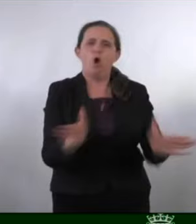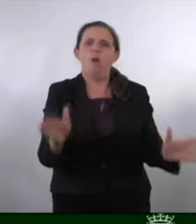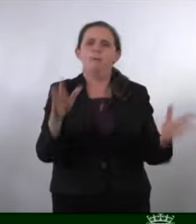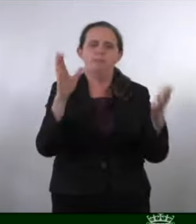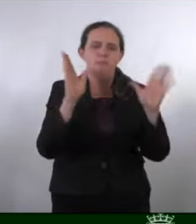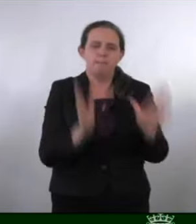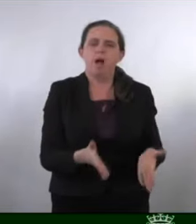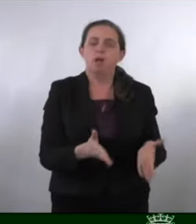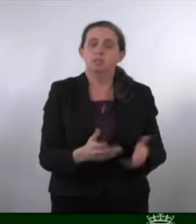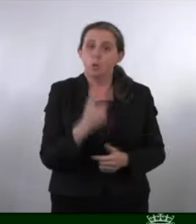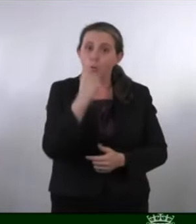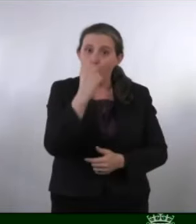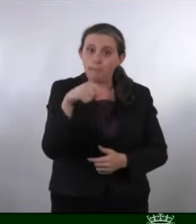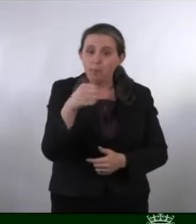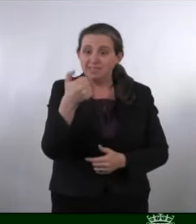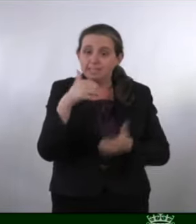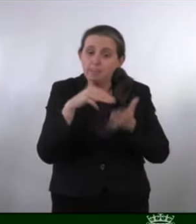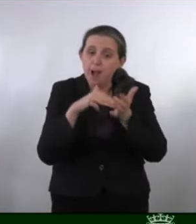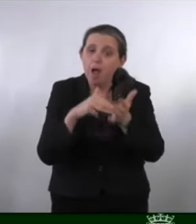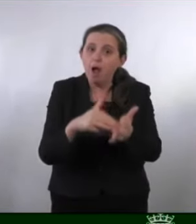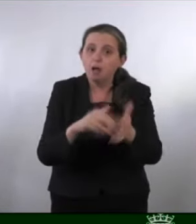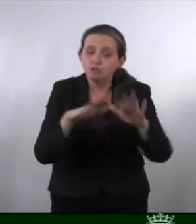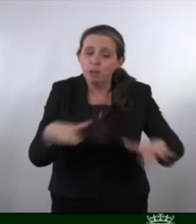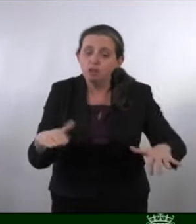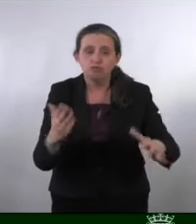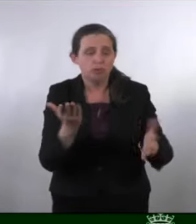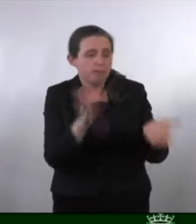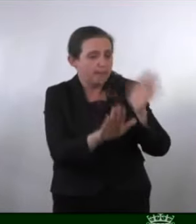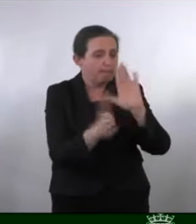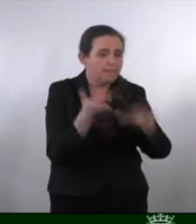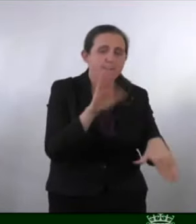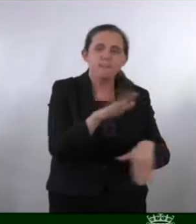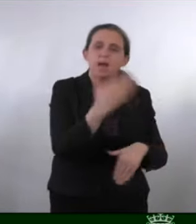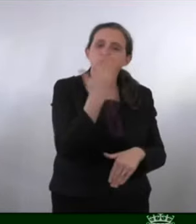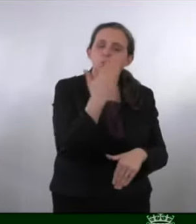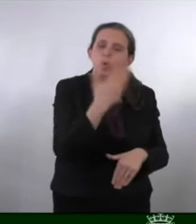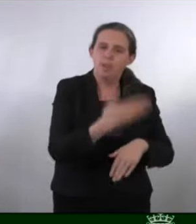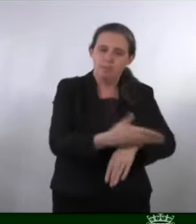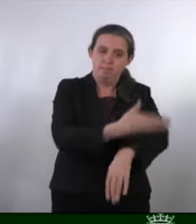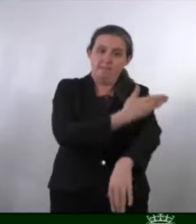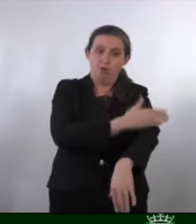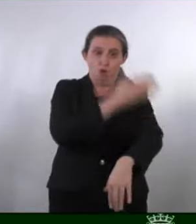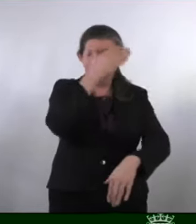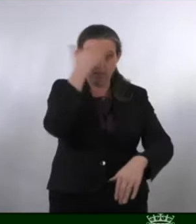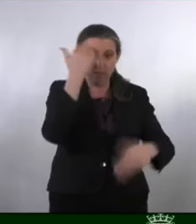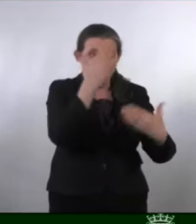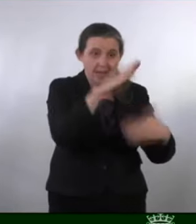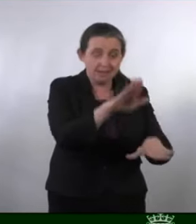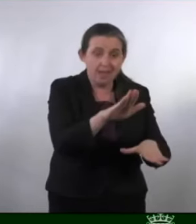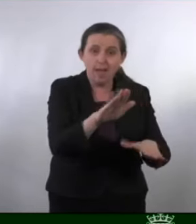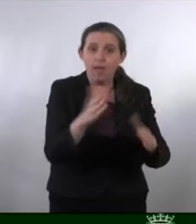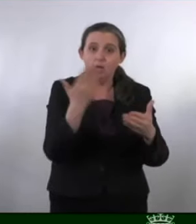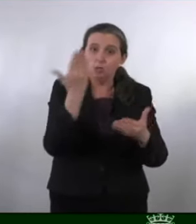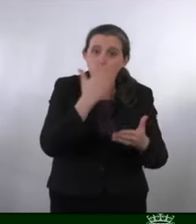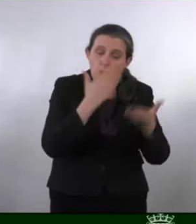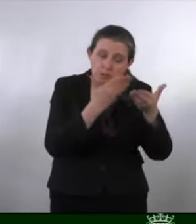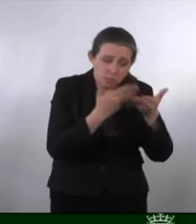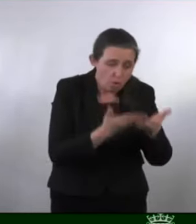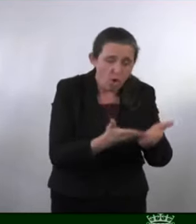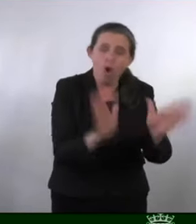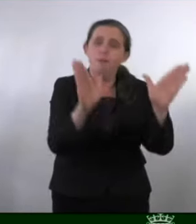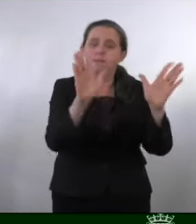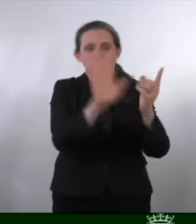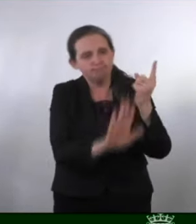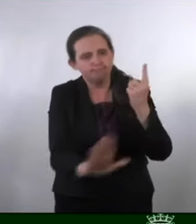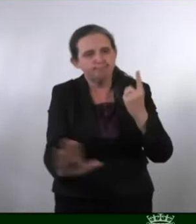1.6 million children back into schools before the summer holidays. We opened the door to all of our schools right across the